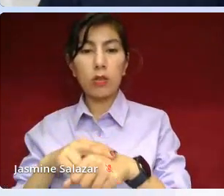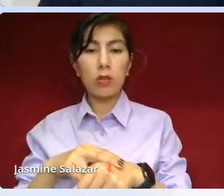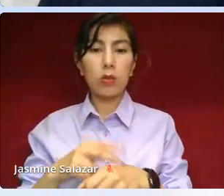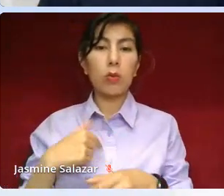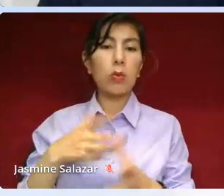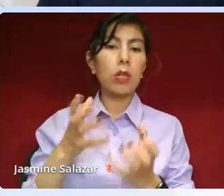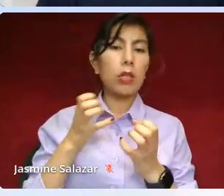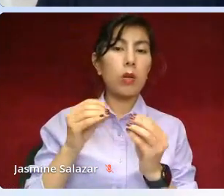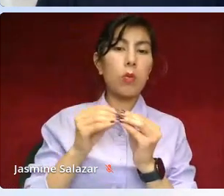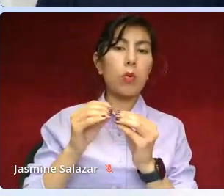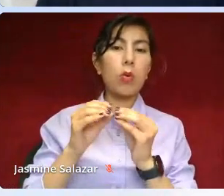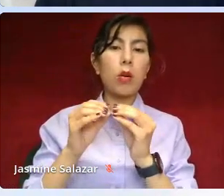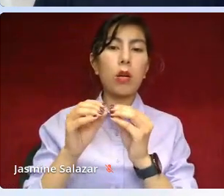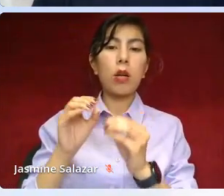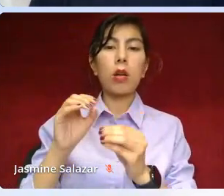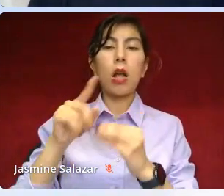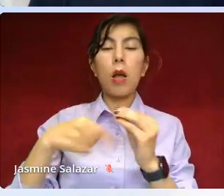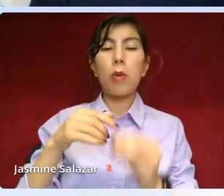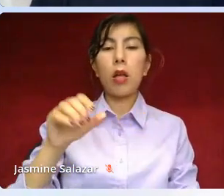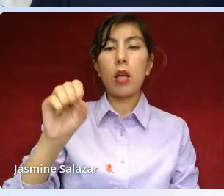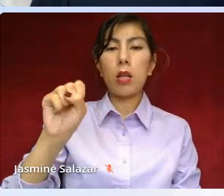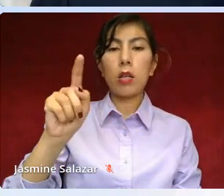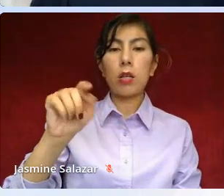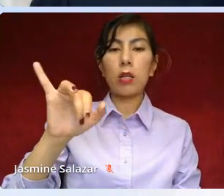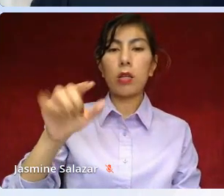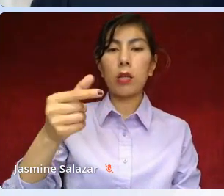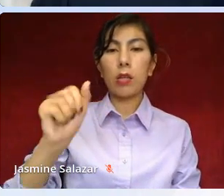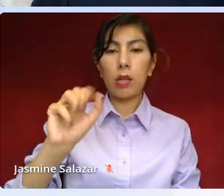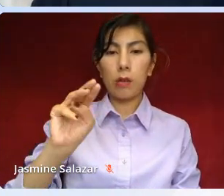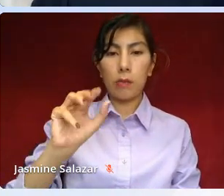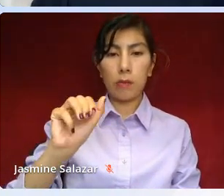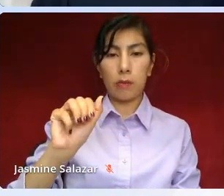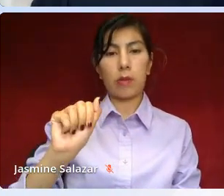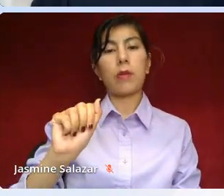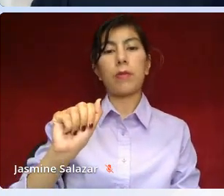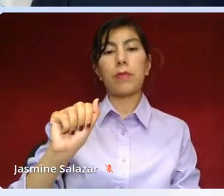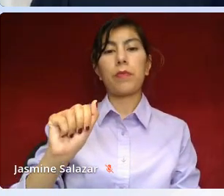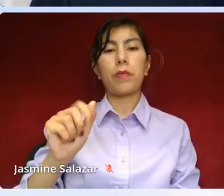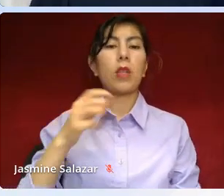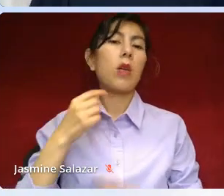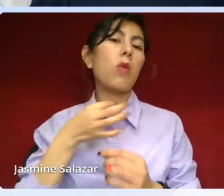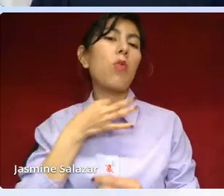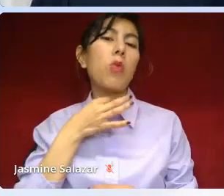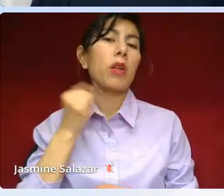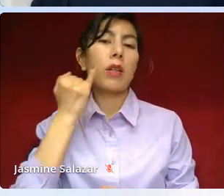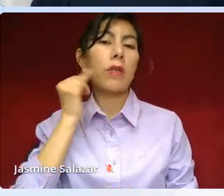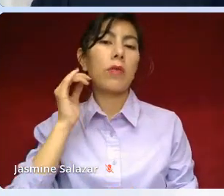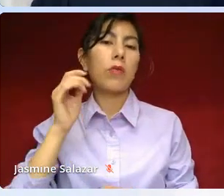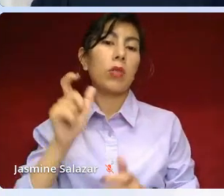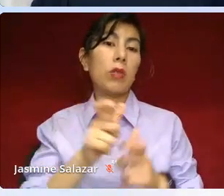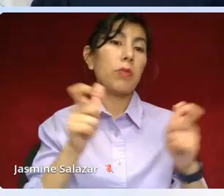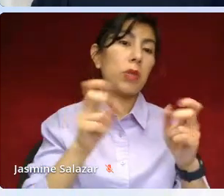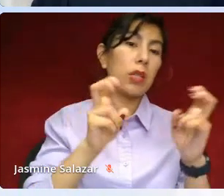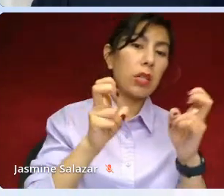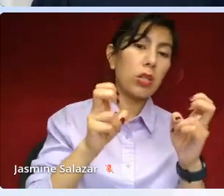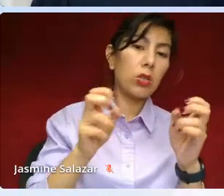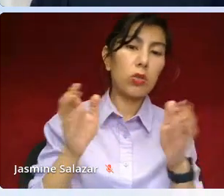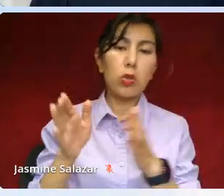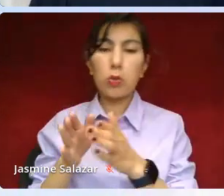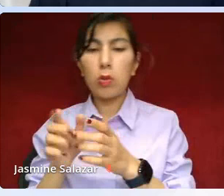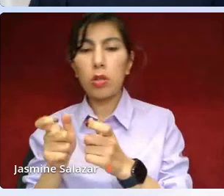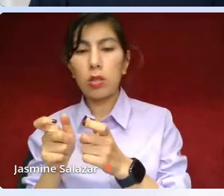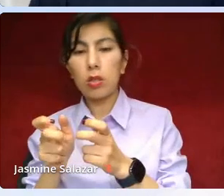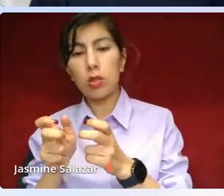think this is a big piece, and wondering if in your experience that's been a bigger issue, smaller issue kind of thing. But I want to turn